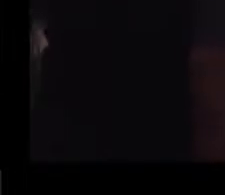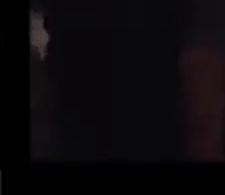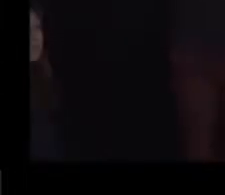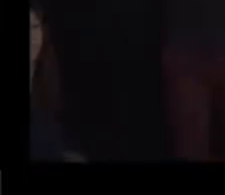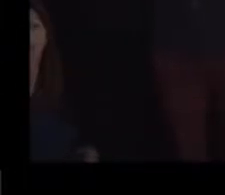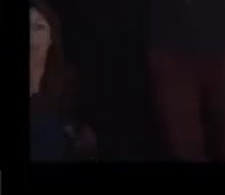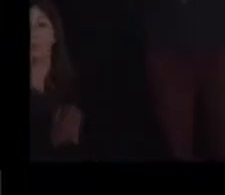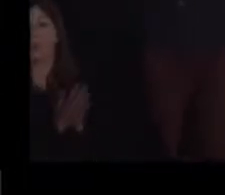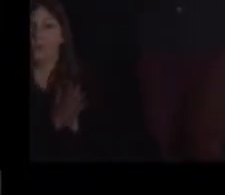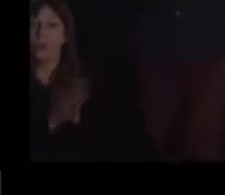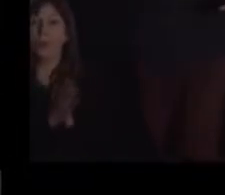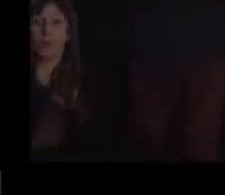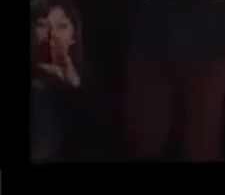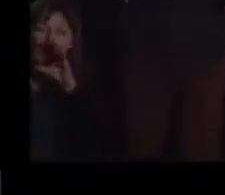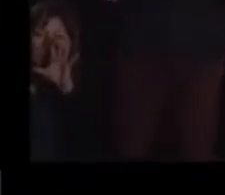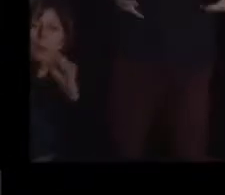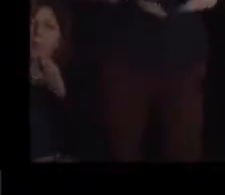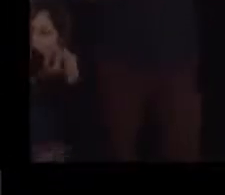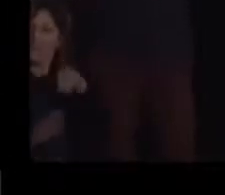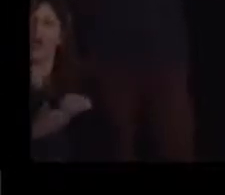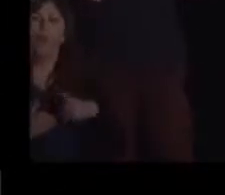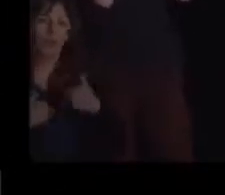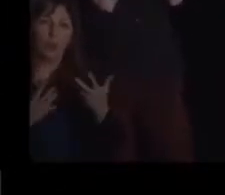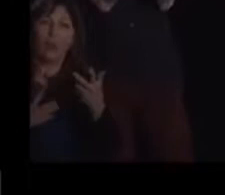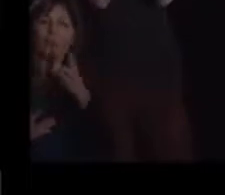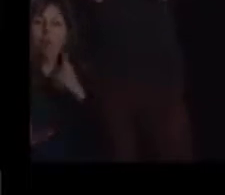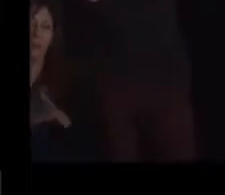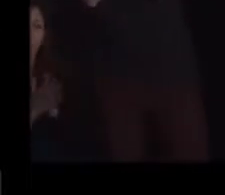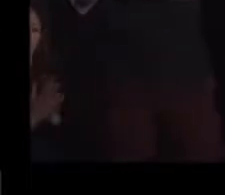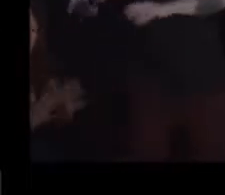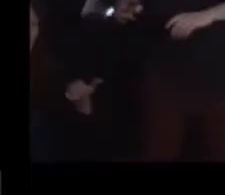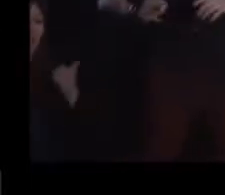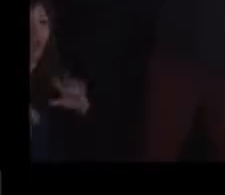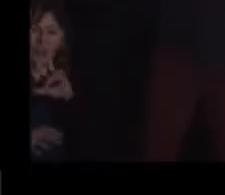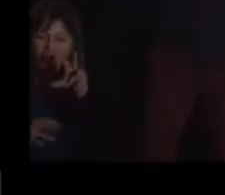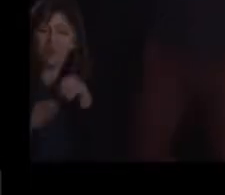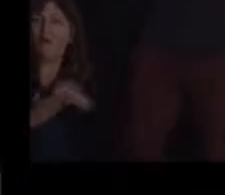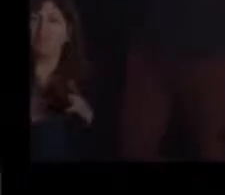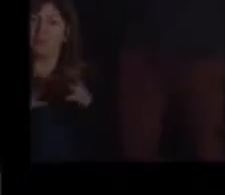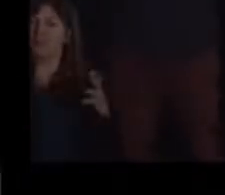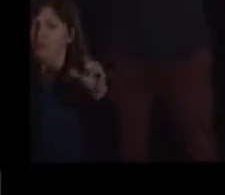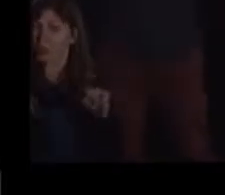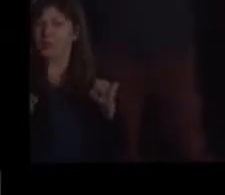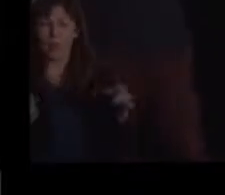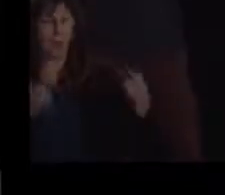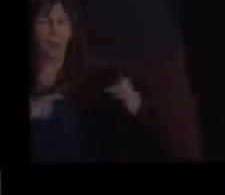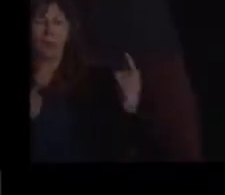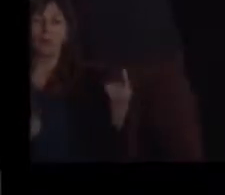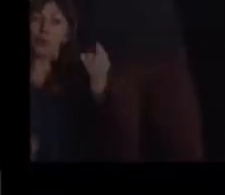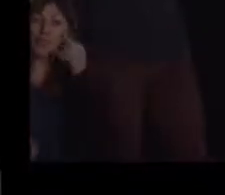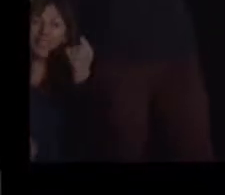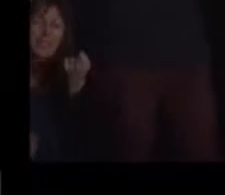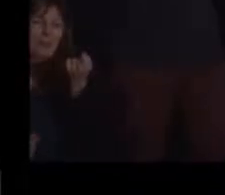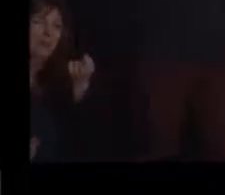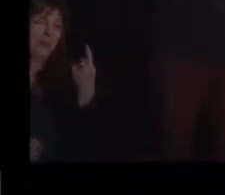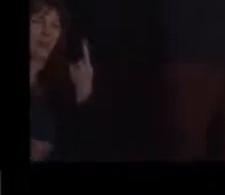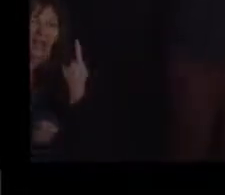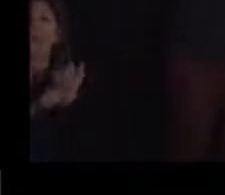making. So over the years, I've just tried to be involved in as much capacity as I can. And so